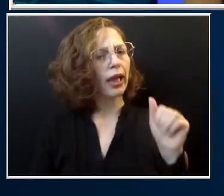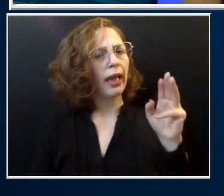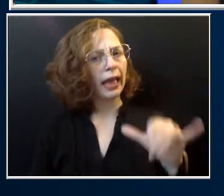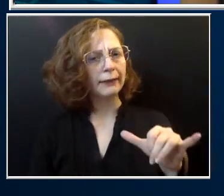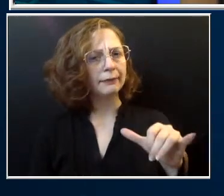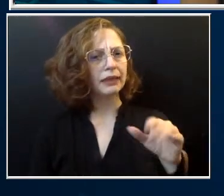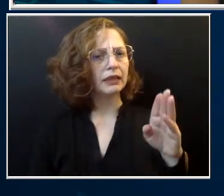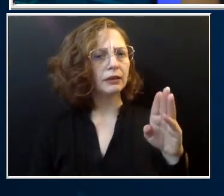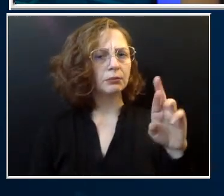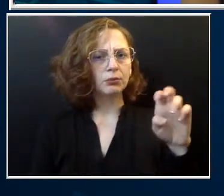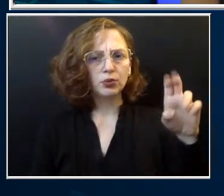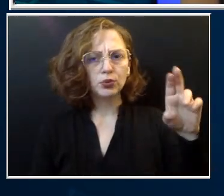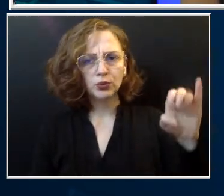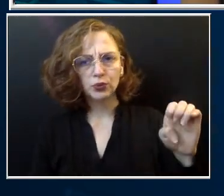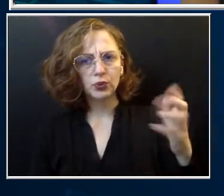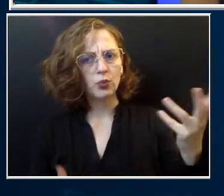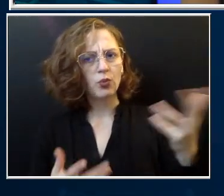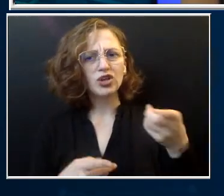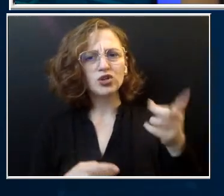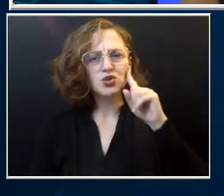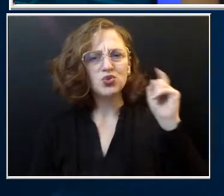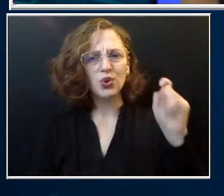symptoms? What were you thinking?